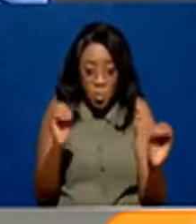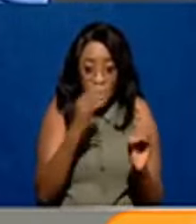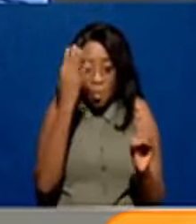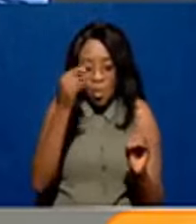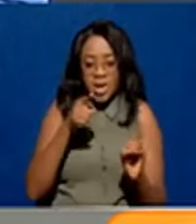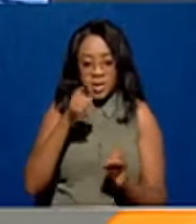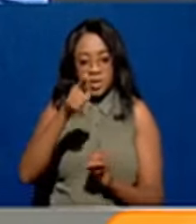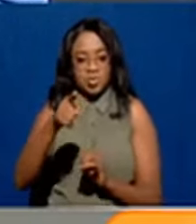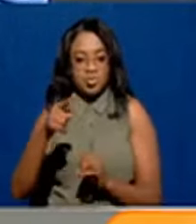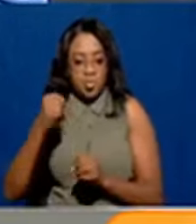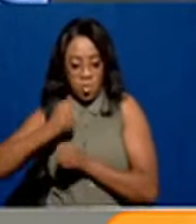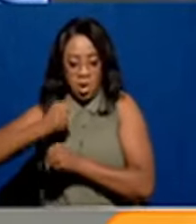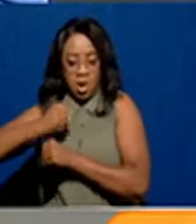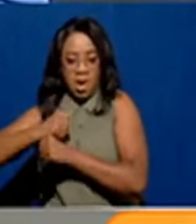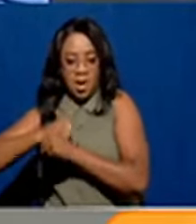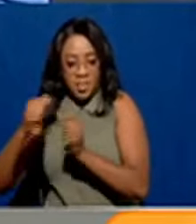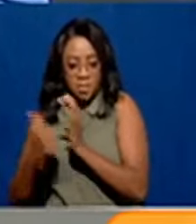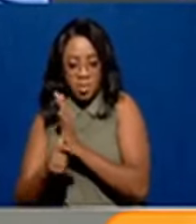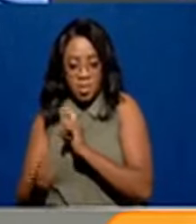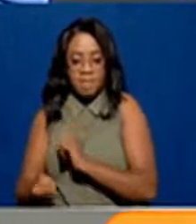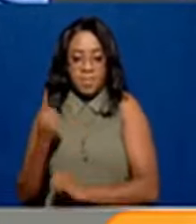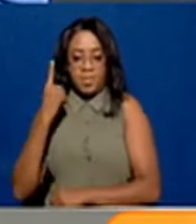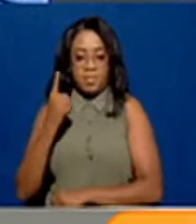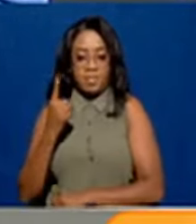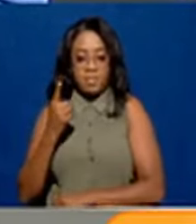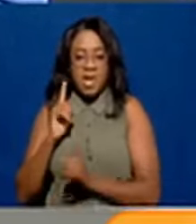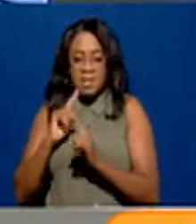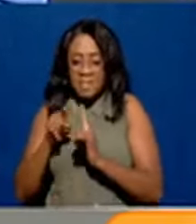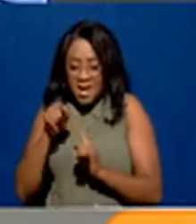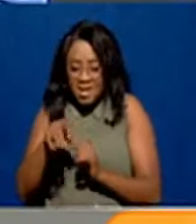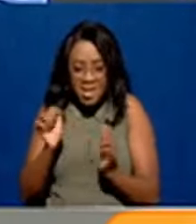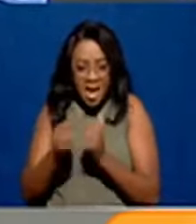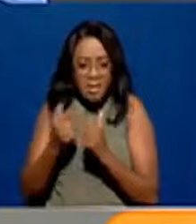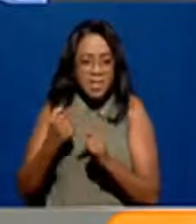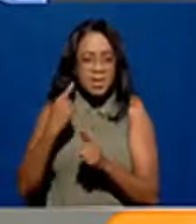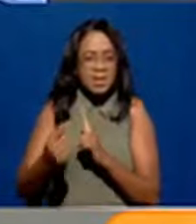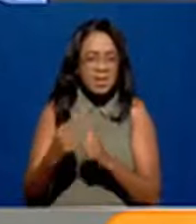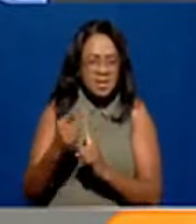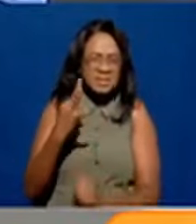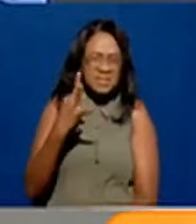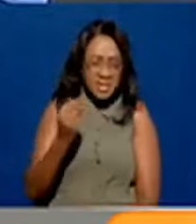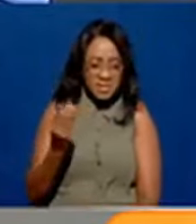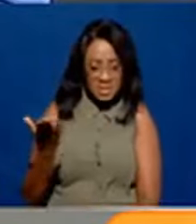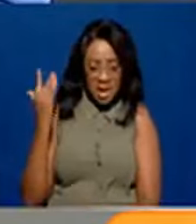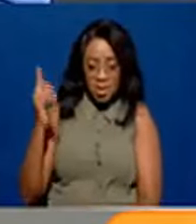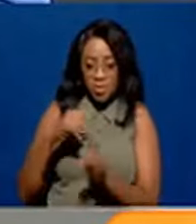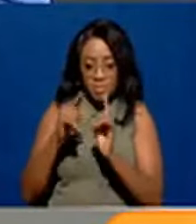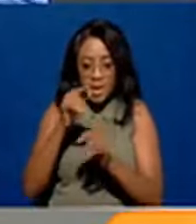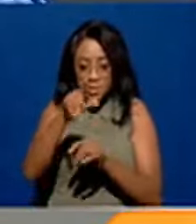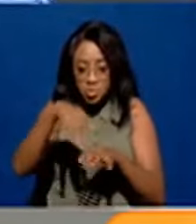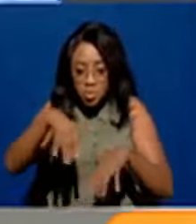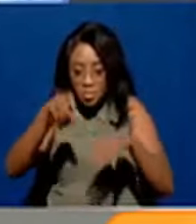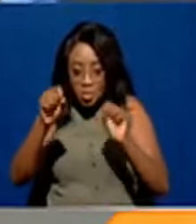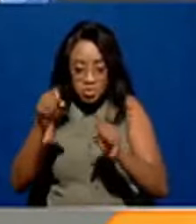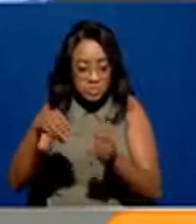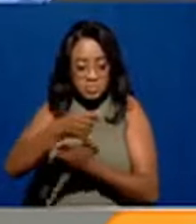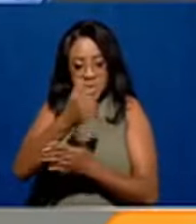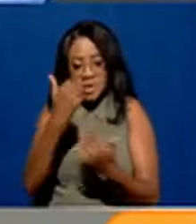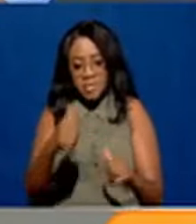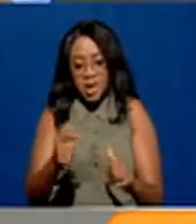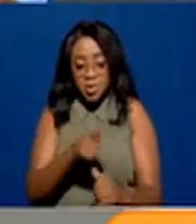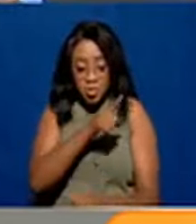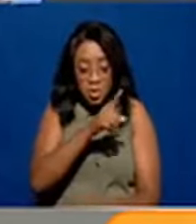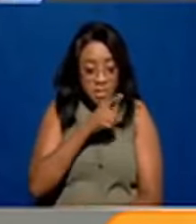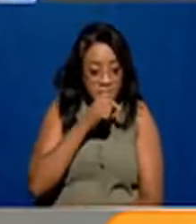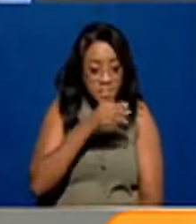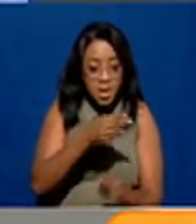justice for compensation for over 30 years from your employer. Well, this is the story of Isaiah